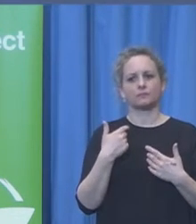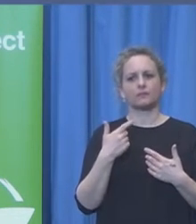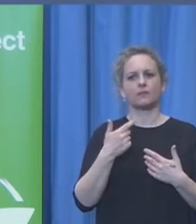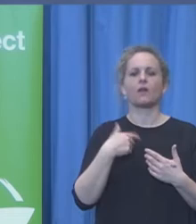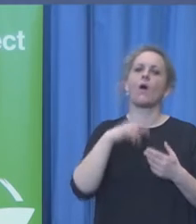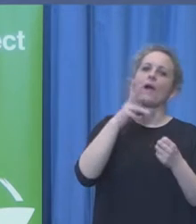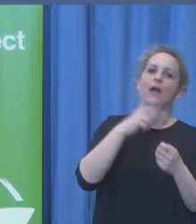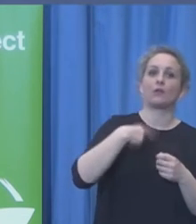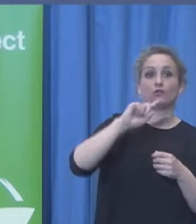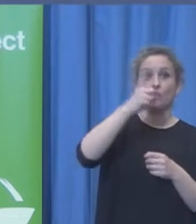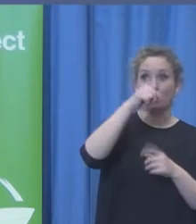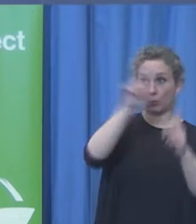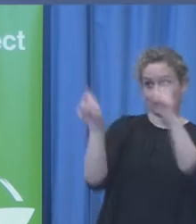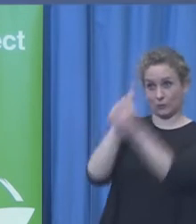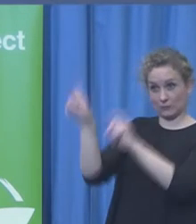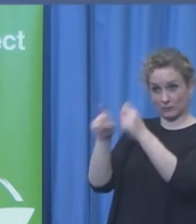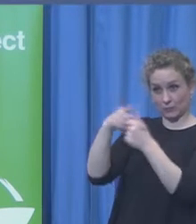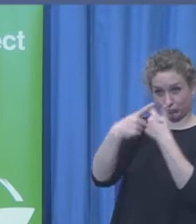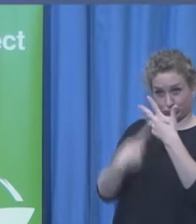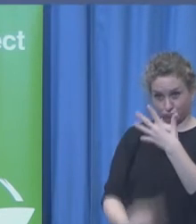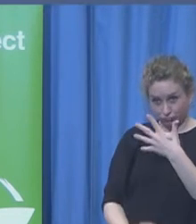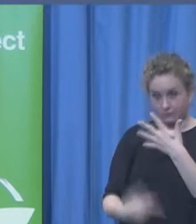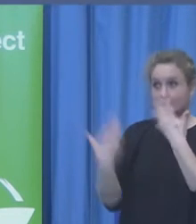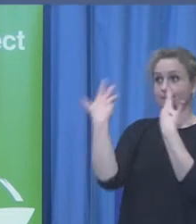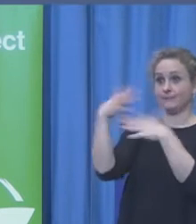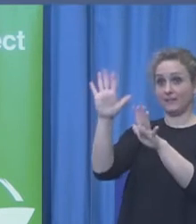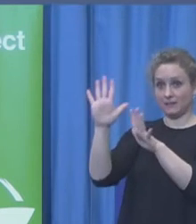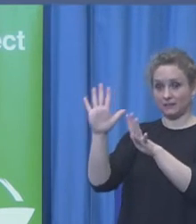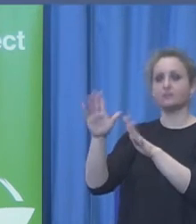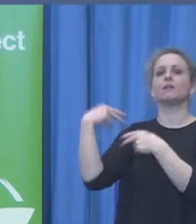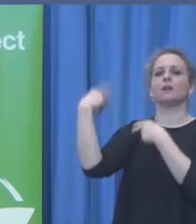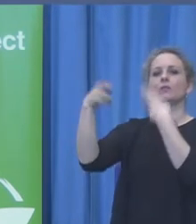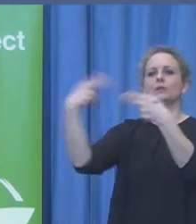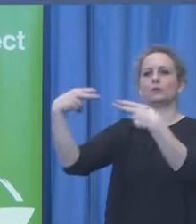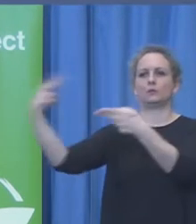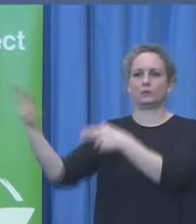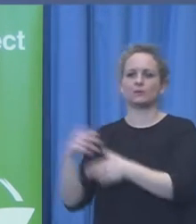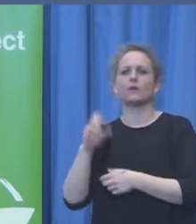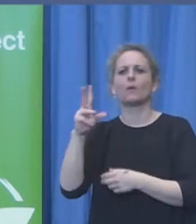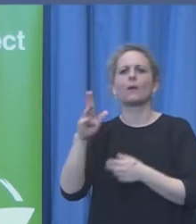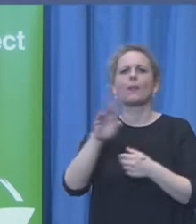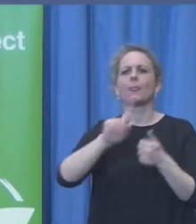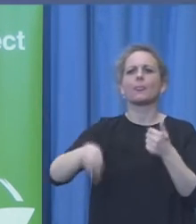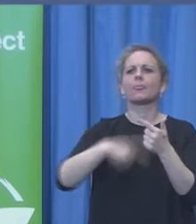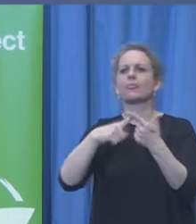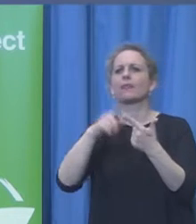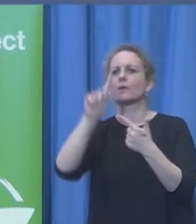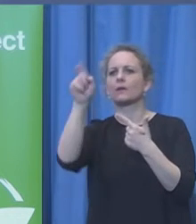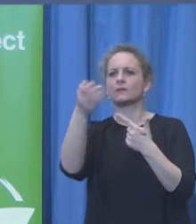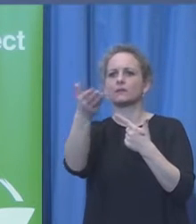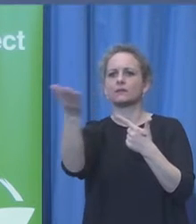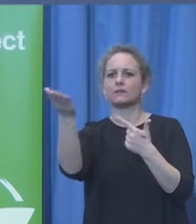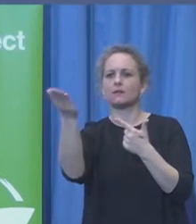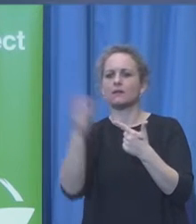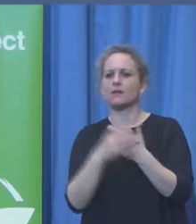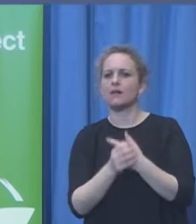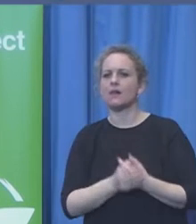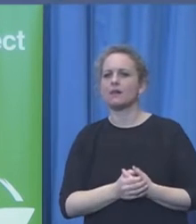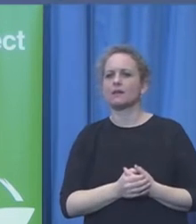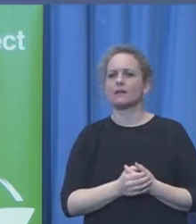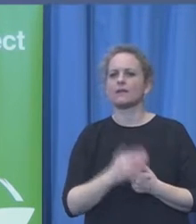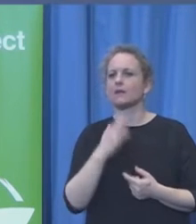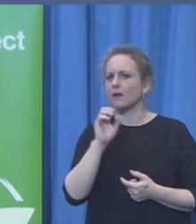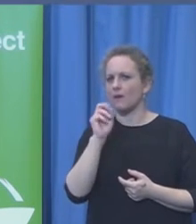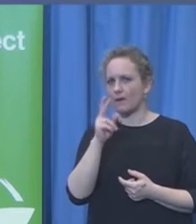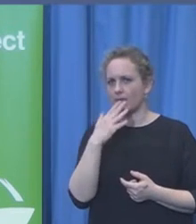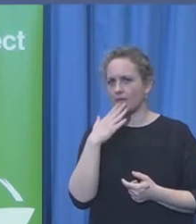you. So another question was there in the back. Luc Zedalo. Thank you, Ingrid. Indeed, Luxel de los Secretary